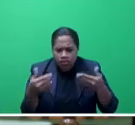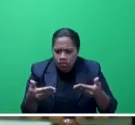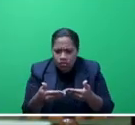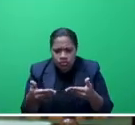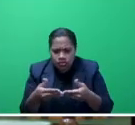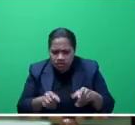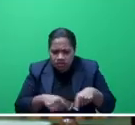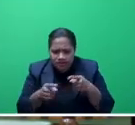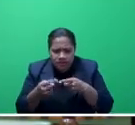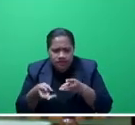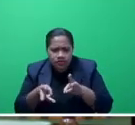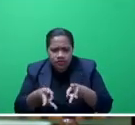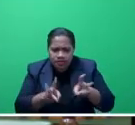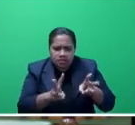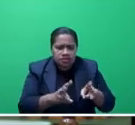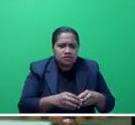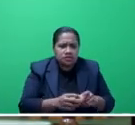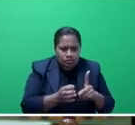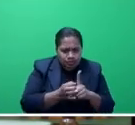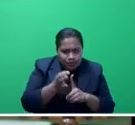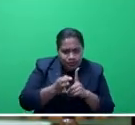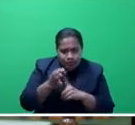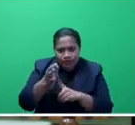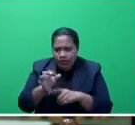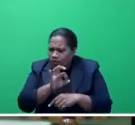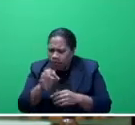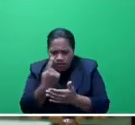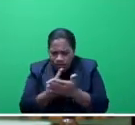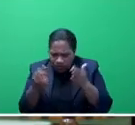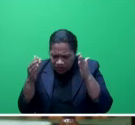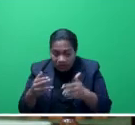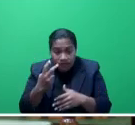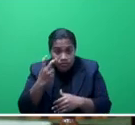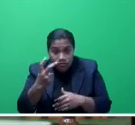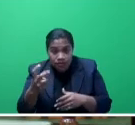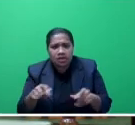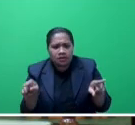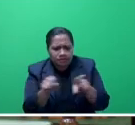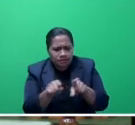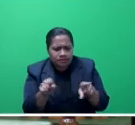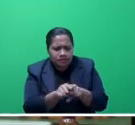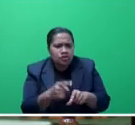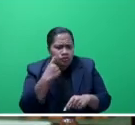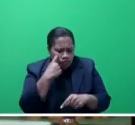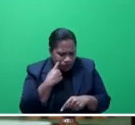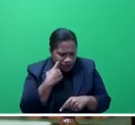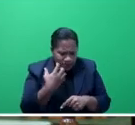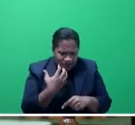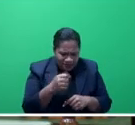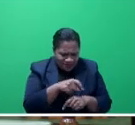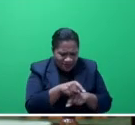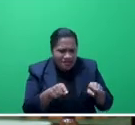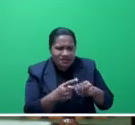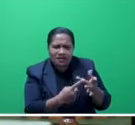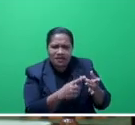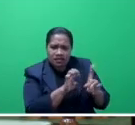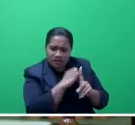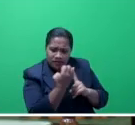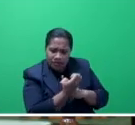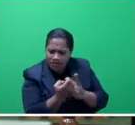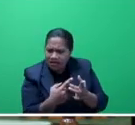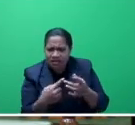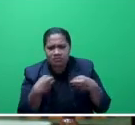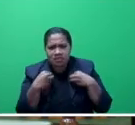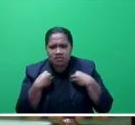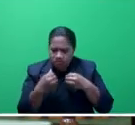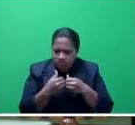improve our competitiveness, not only in the tourism sector, but also by setting an enabling environment for other businesses to restart. We